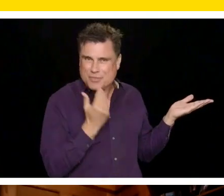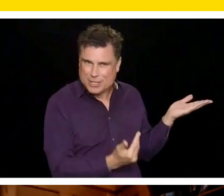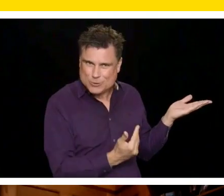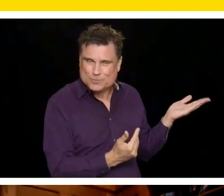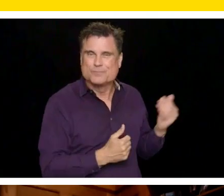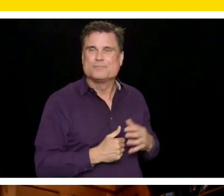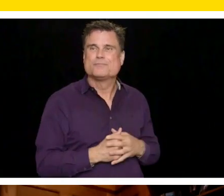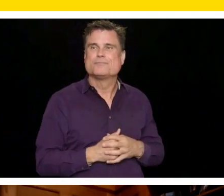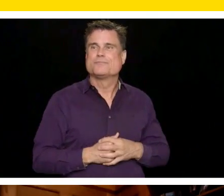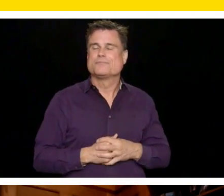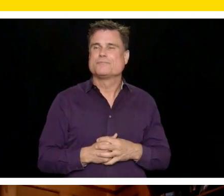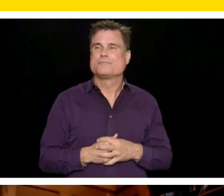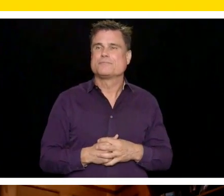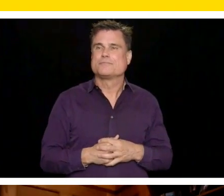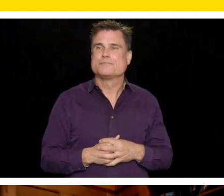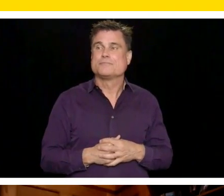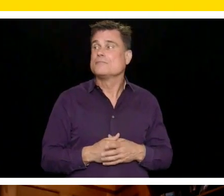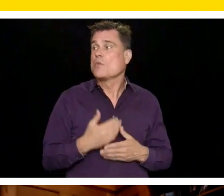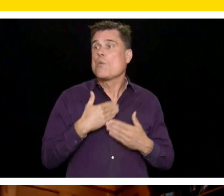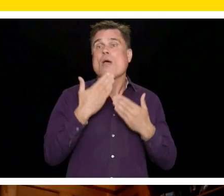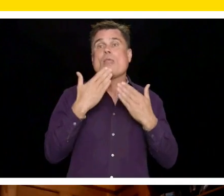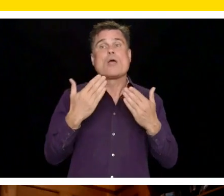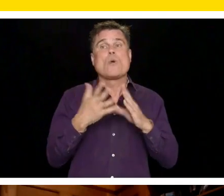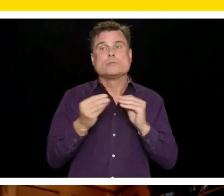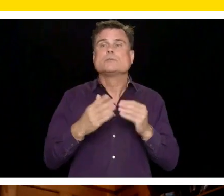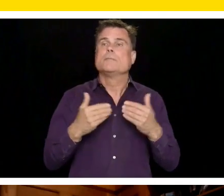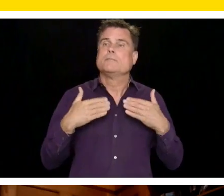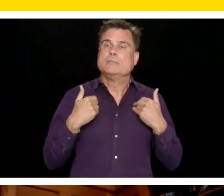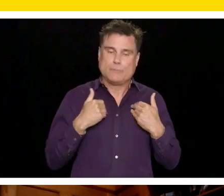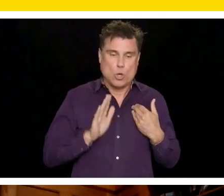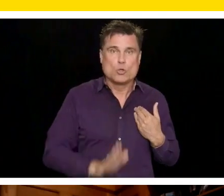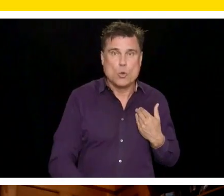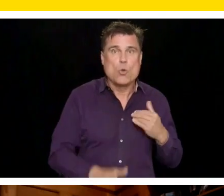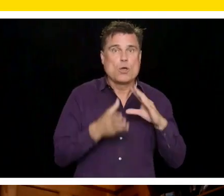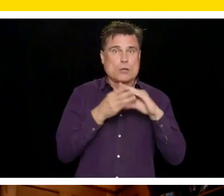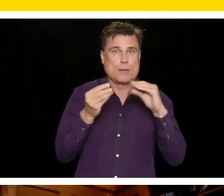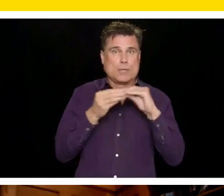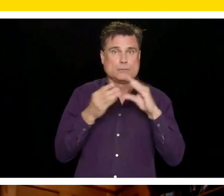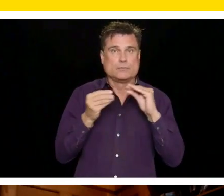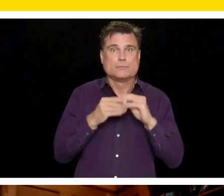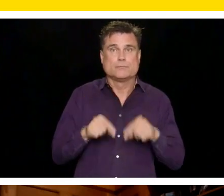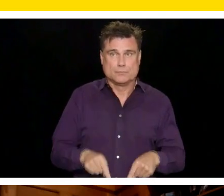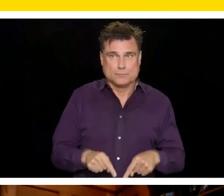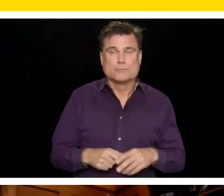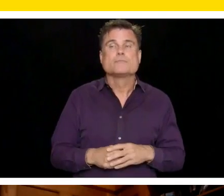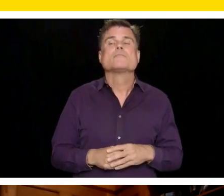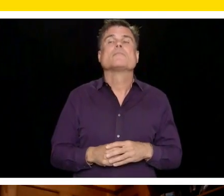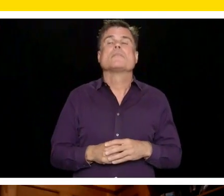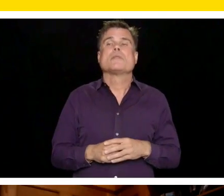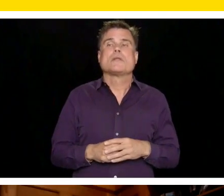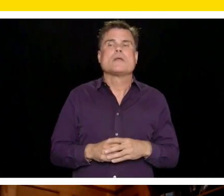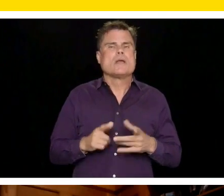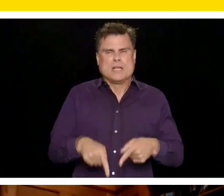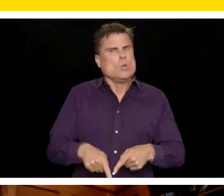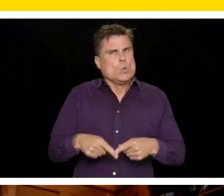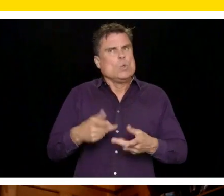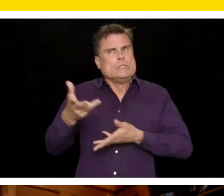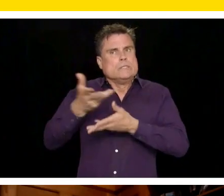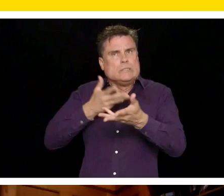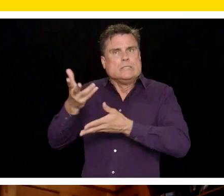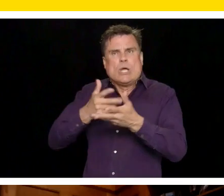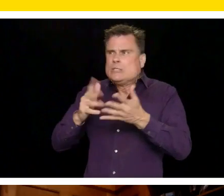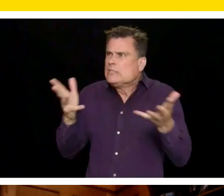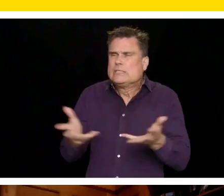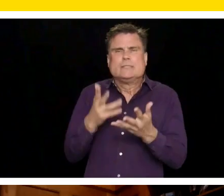for the all the work that you have been doing to restart the economy and get things going. And I know that you've been super duper